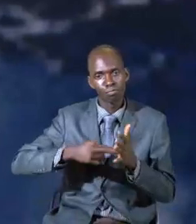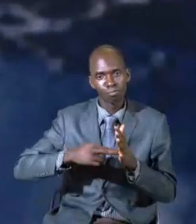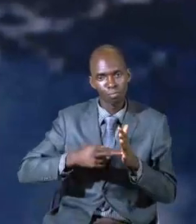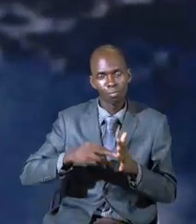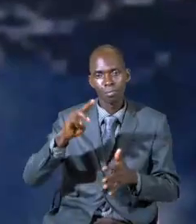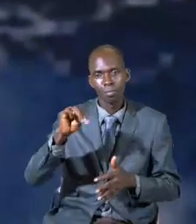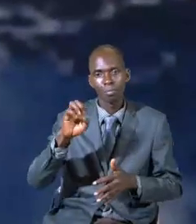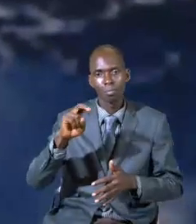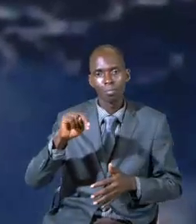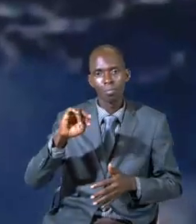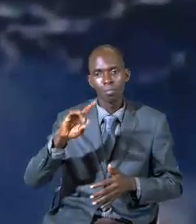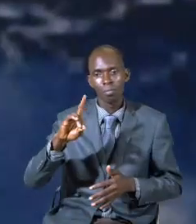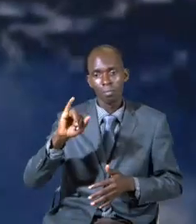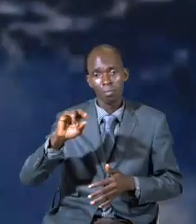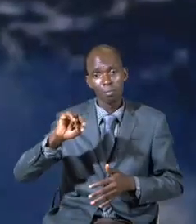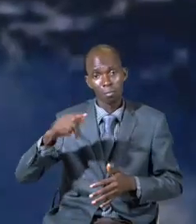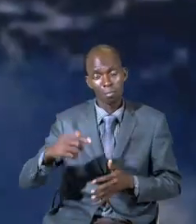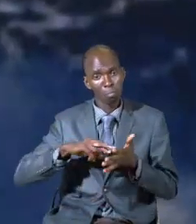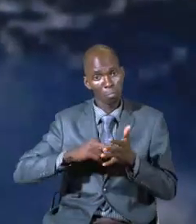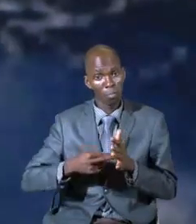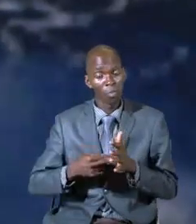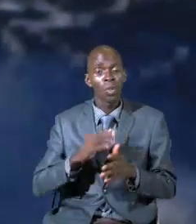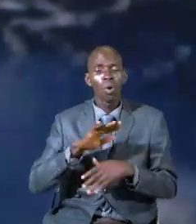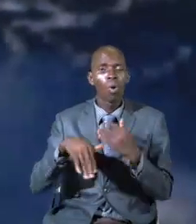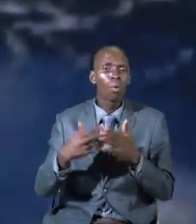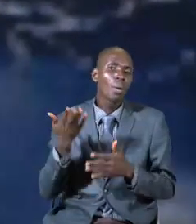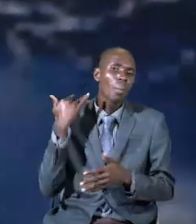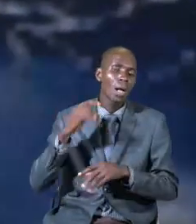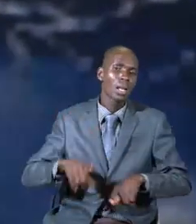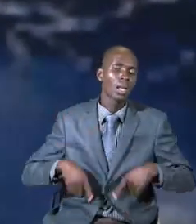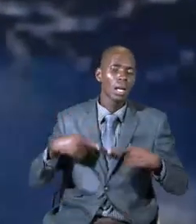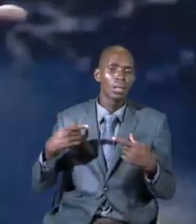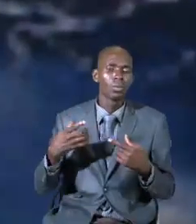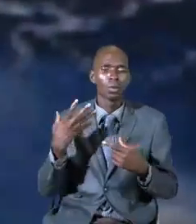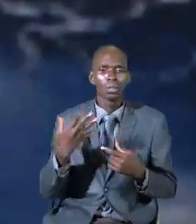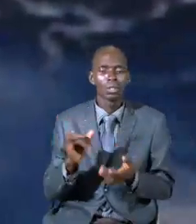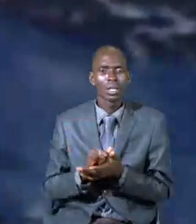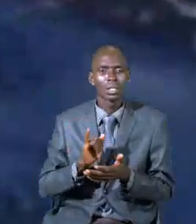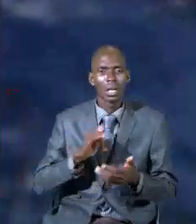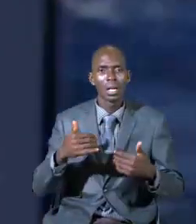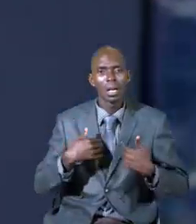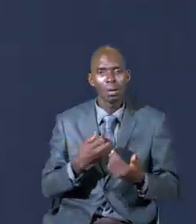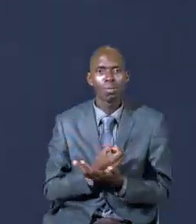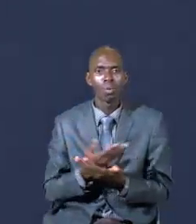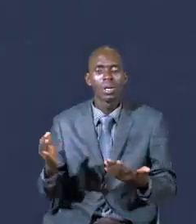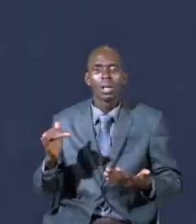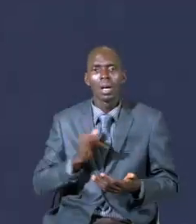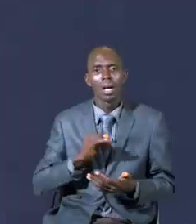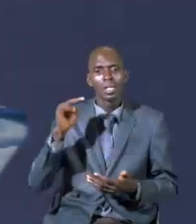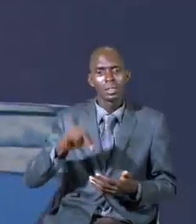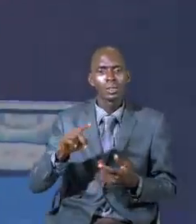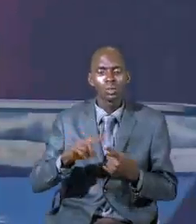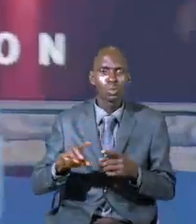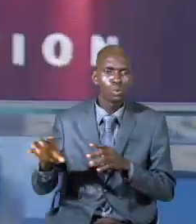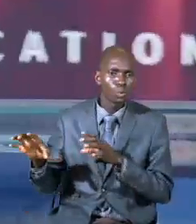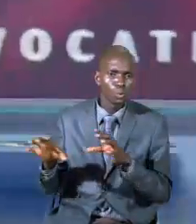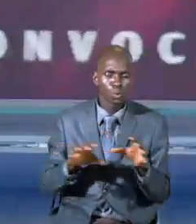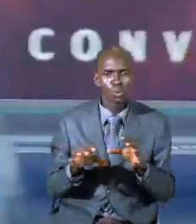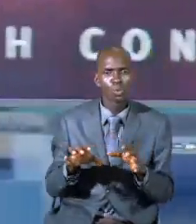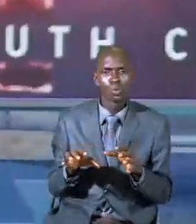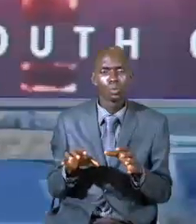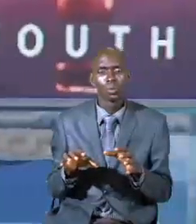wasted, I needed to do remedial learning. Because if I don't know the